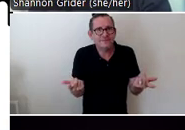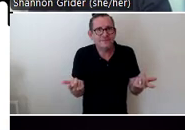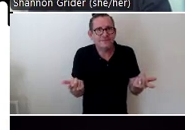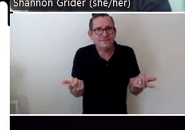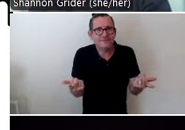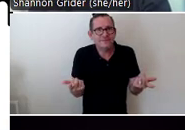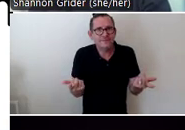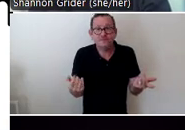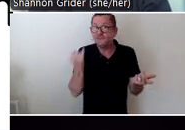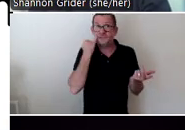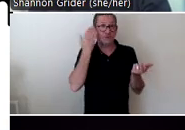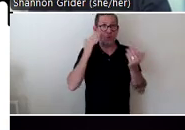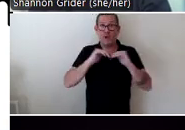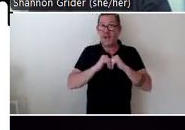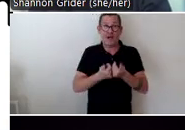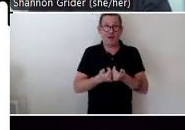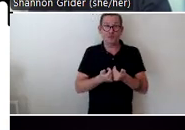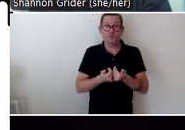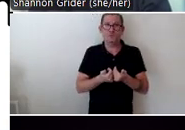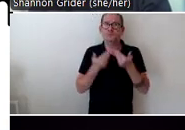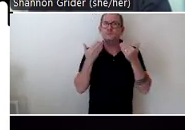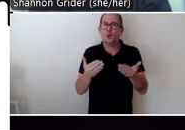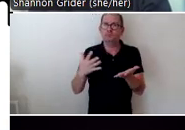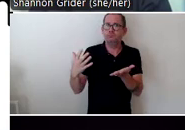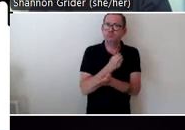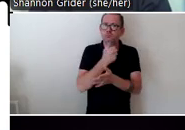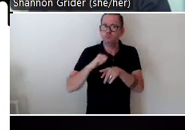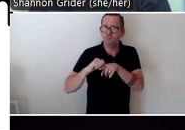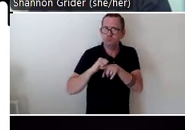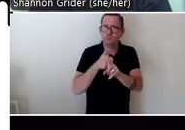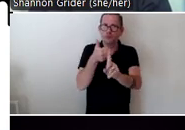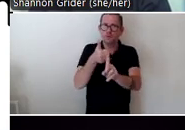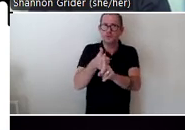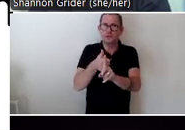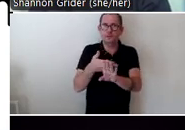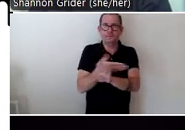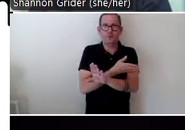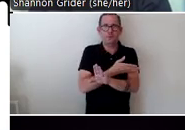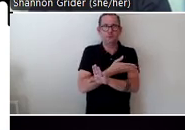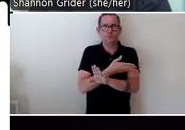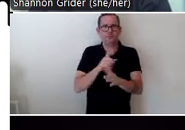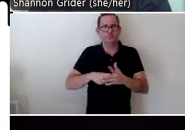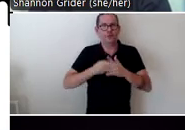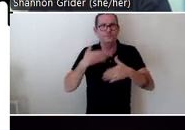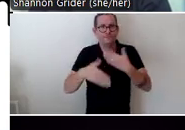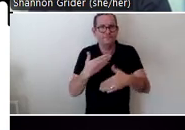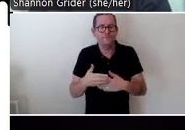not have experienced video phones yet. If they don't have high-speed connection or something, they may not have the ability to use it. So